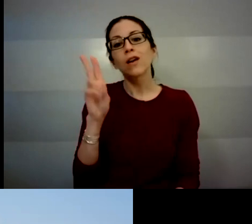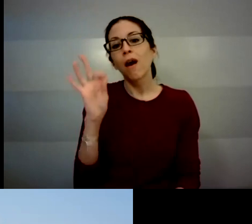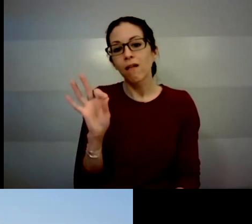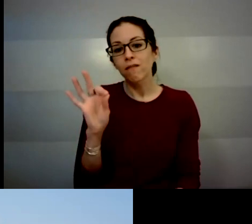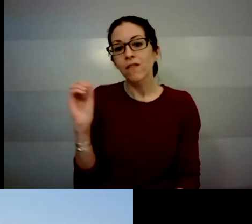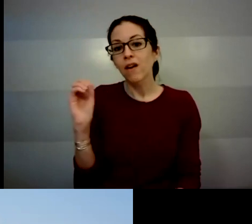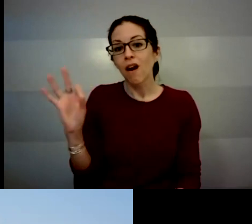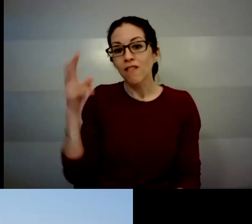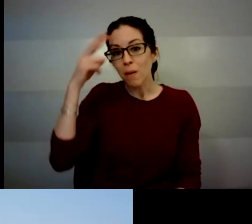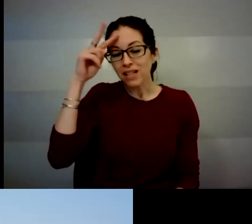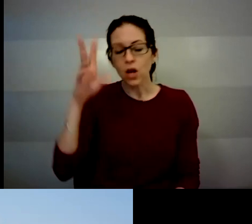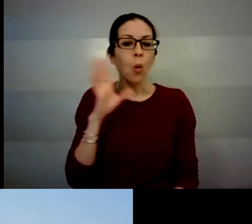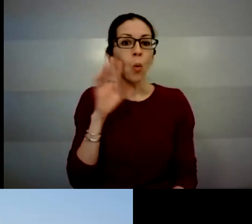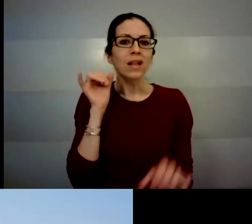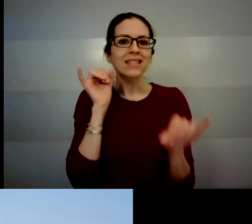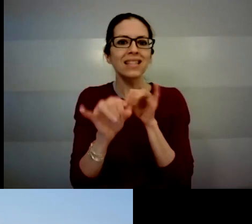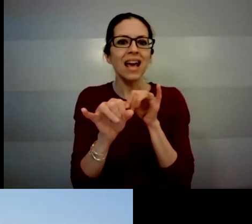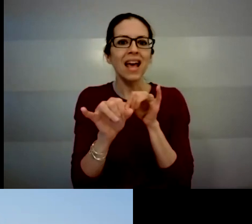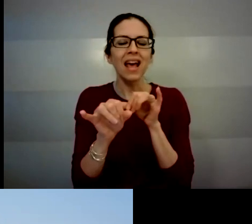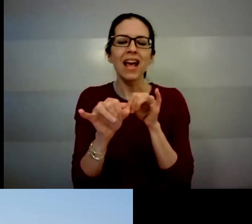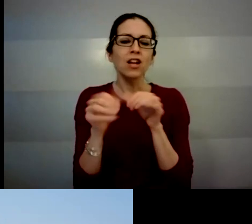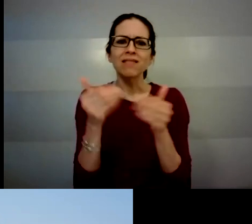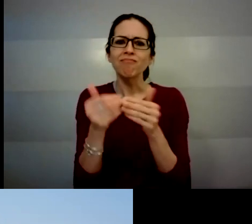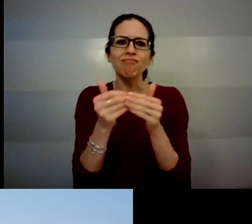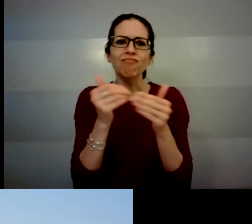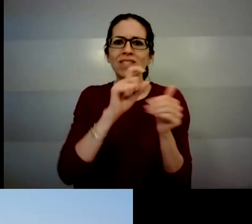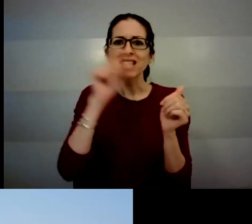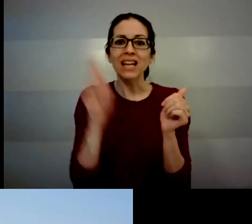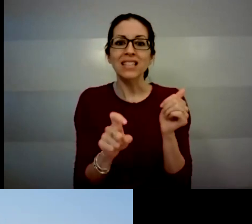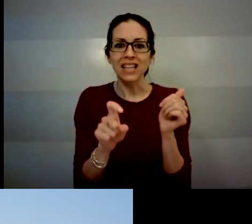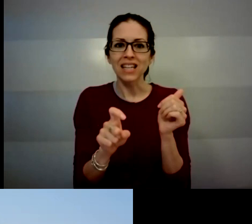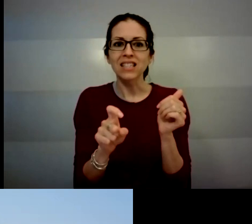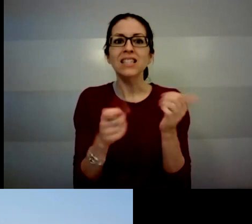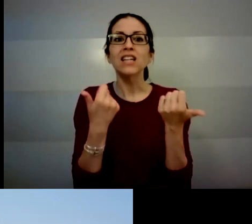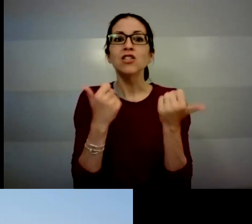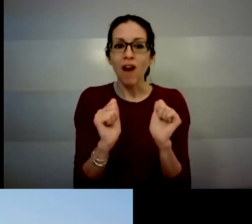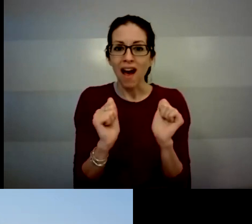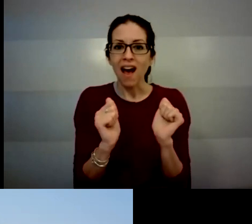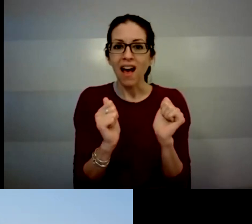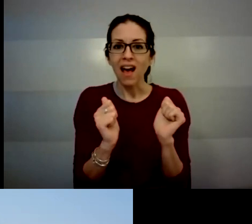they'll spend some time hanging out in vegetation right on the coast of Texas, trying to.